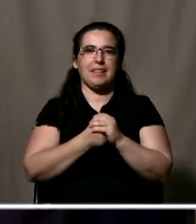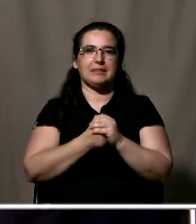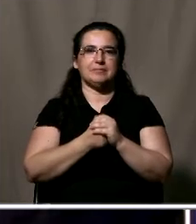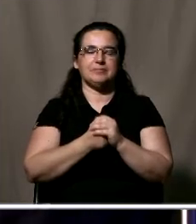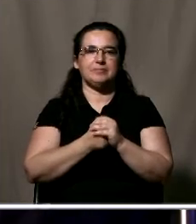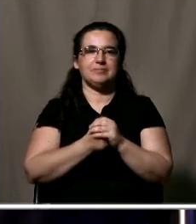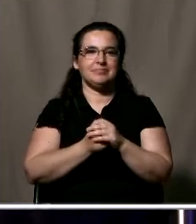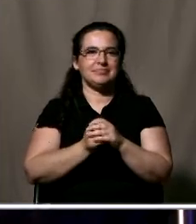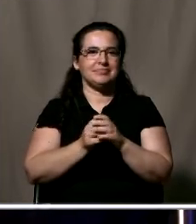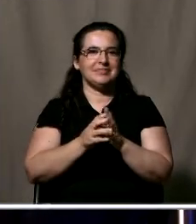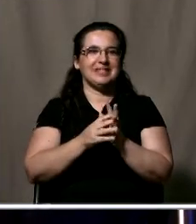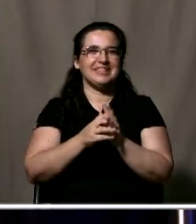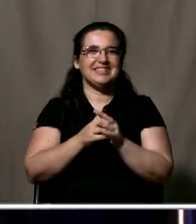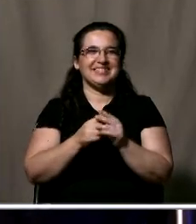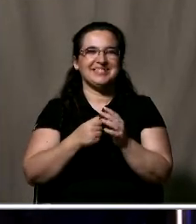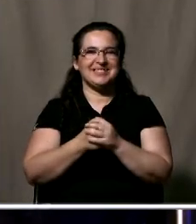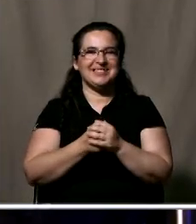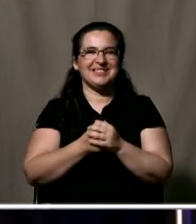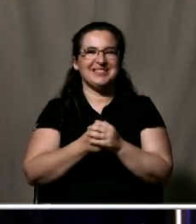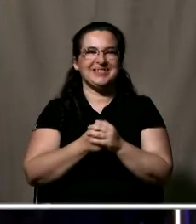be peligroso.